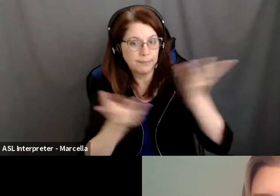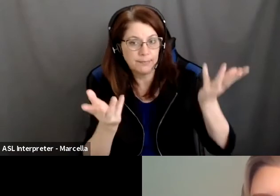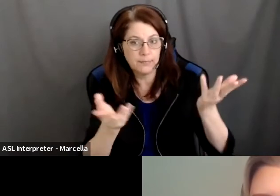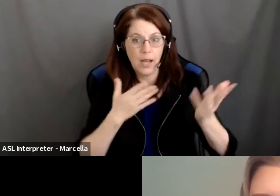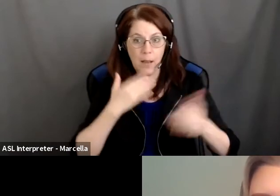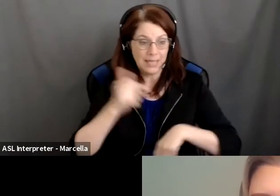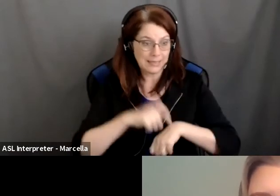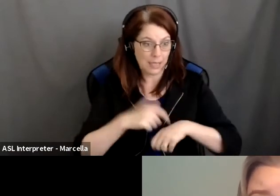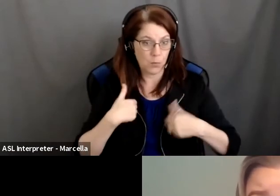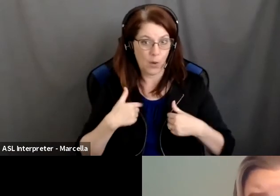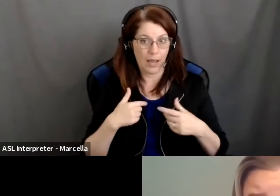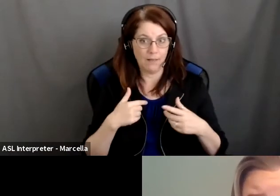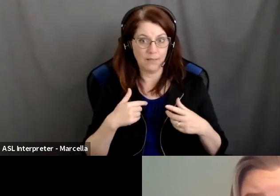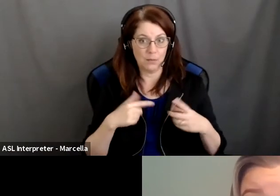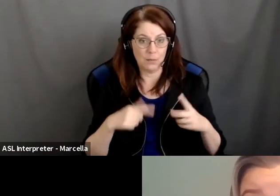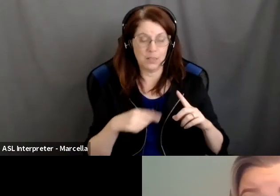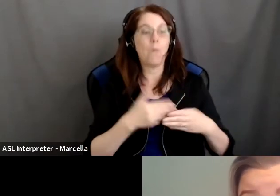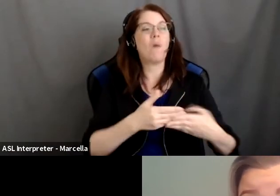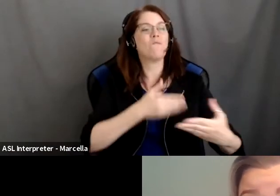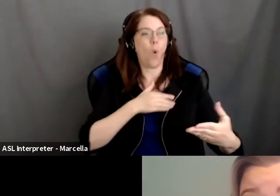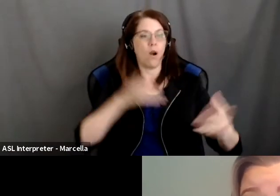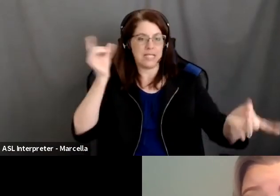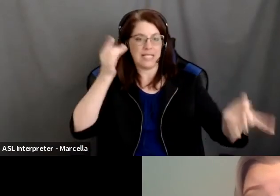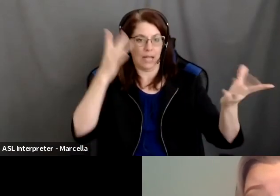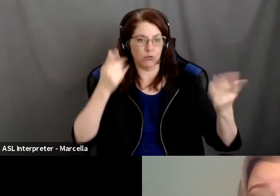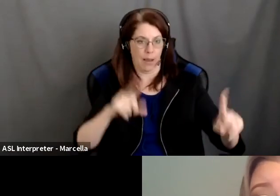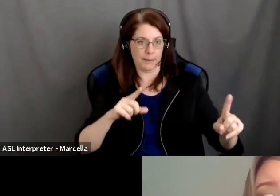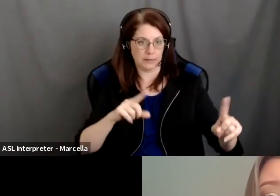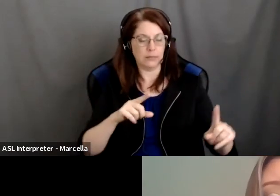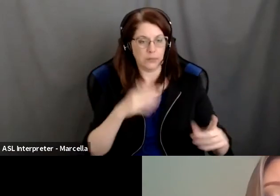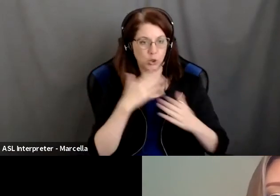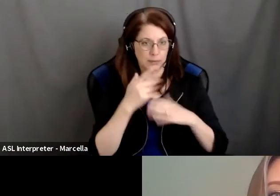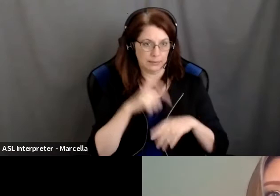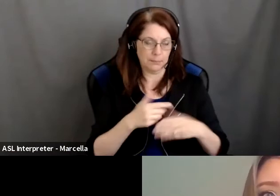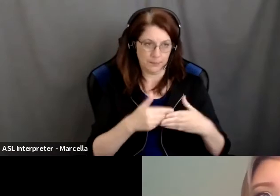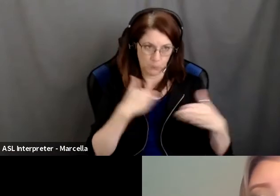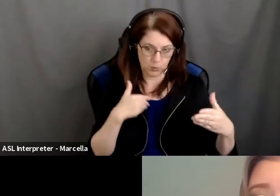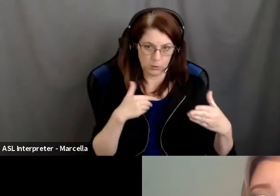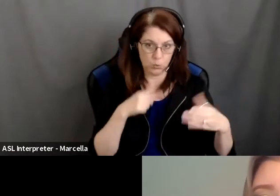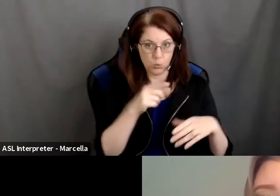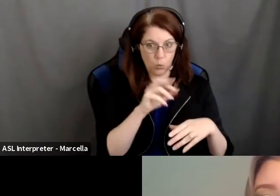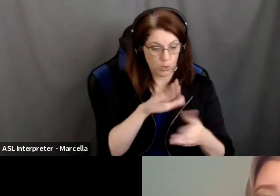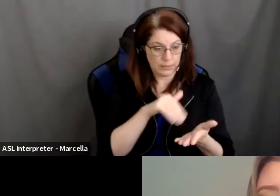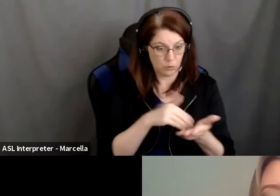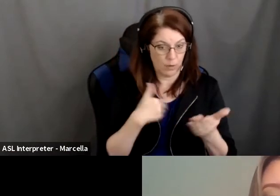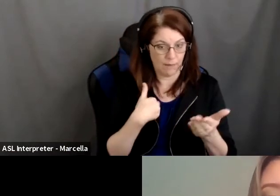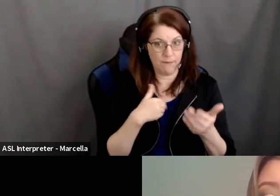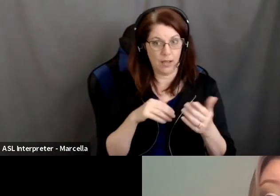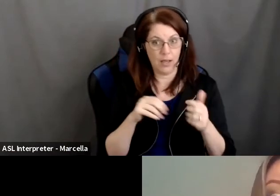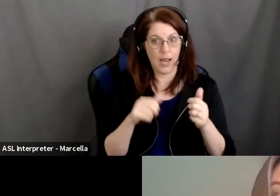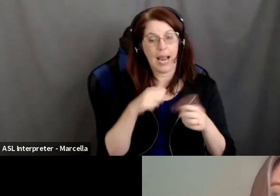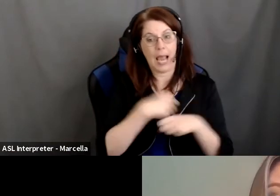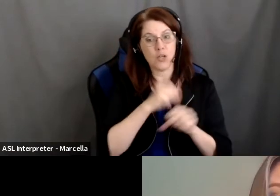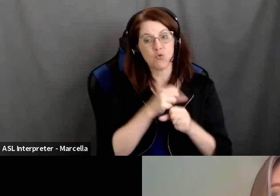to have this information is not when disaster happens, it's before. So maybe if you or your center has the resources to create a mailer